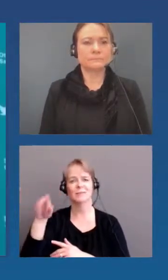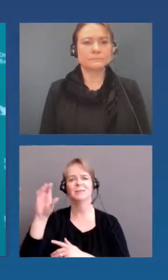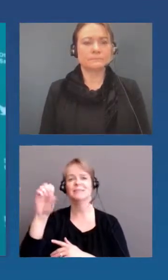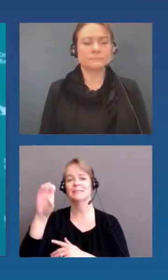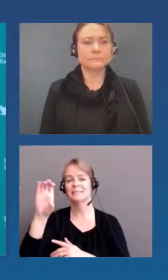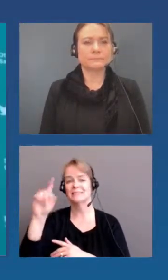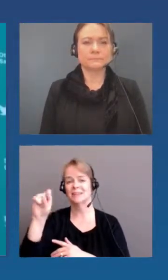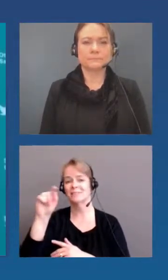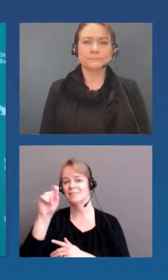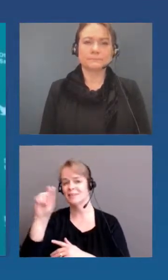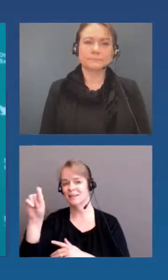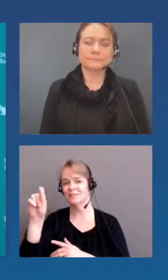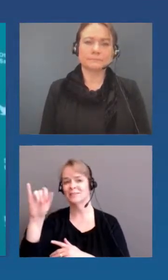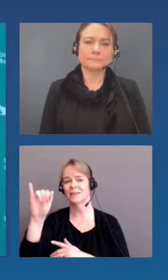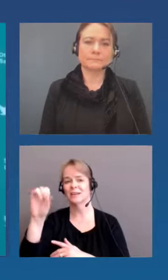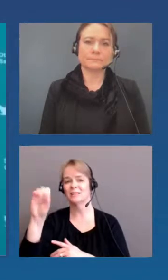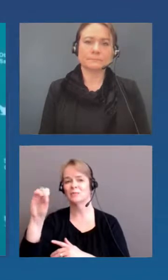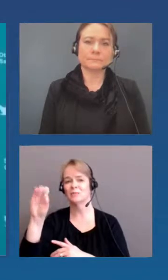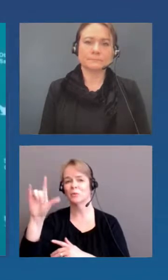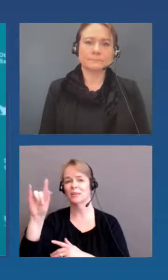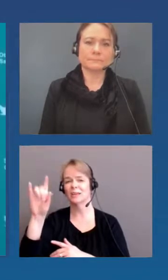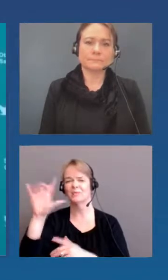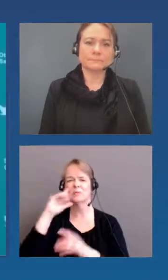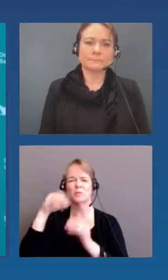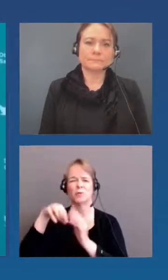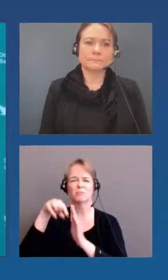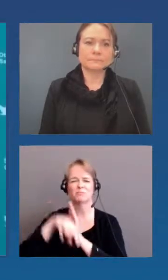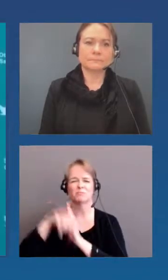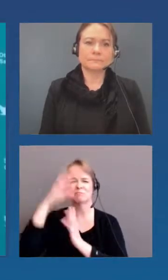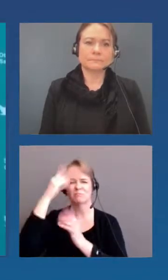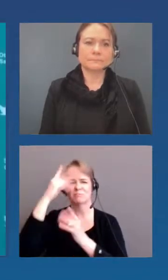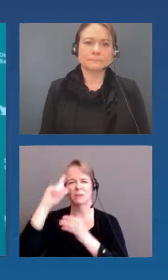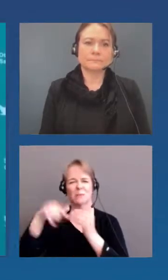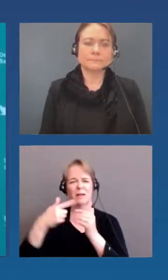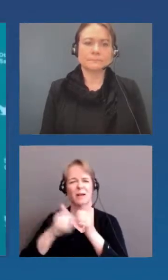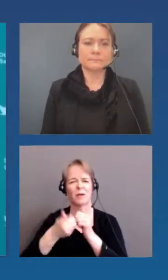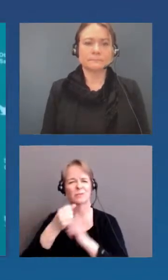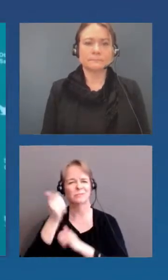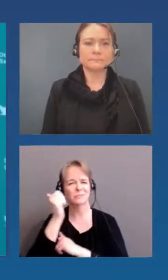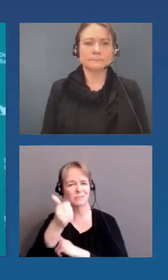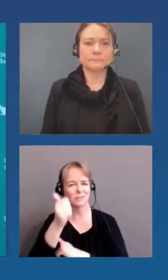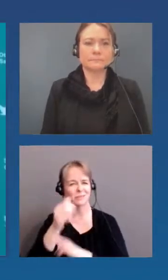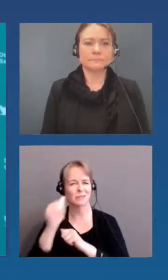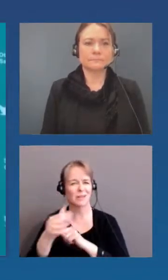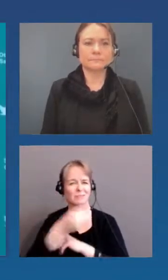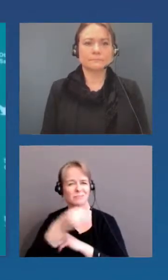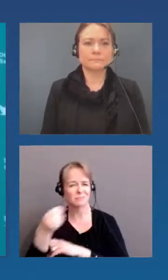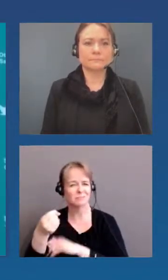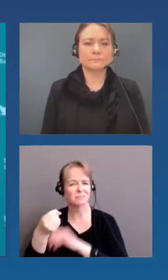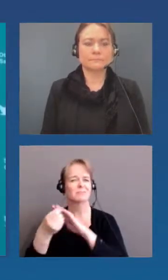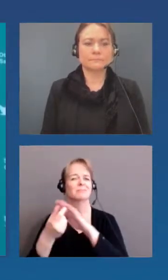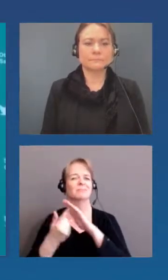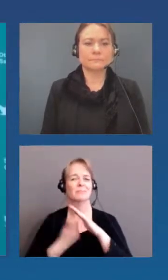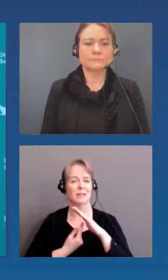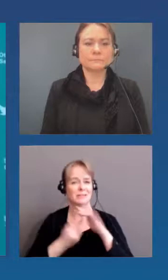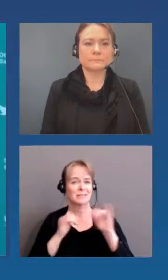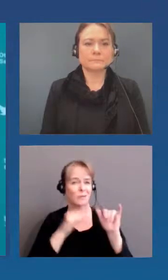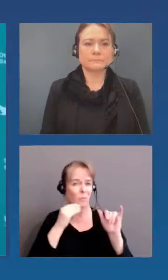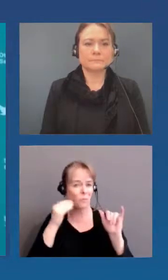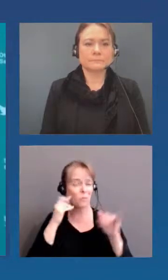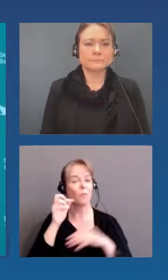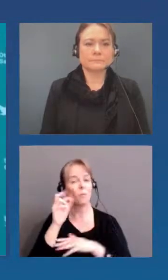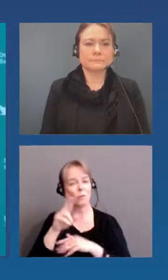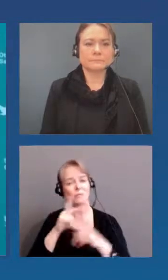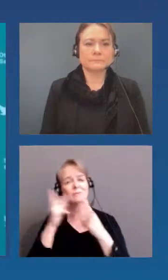ottawapublichealth.ca/self-isolate for more information, including tips on how to isolate safely at home. When it comes to